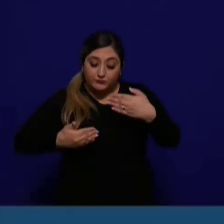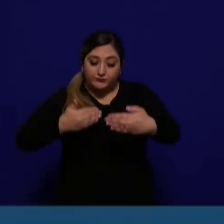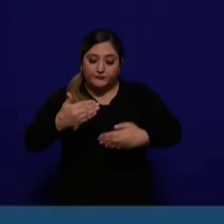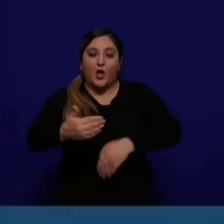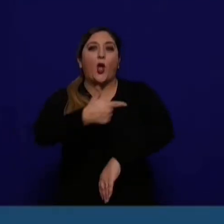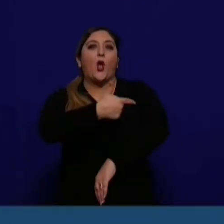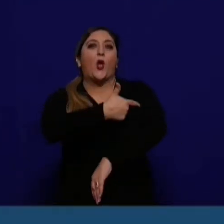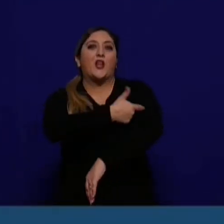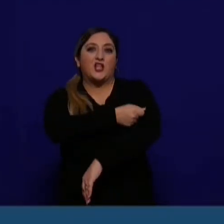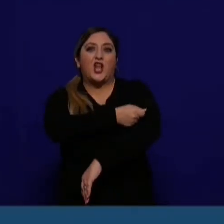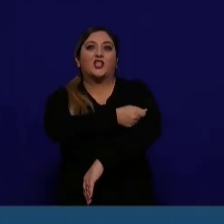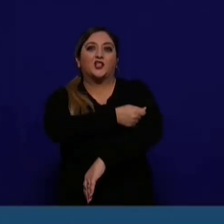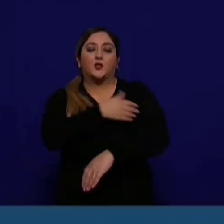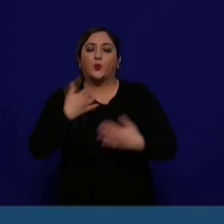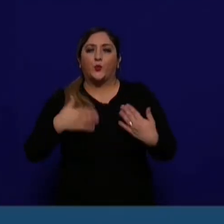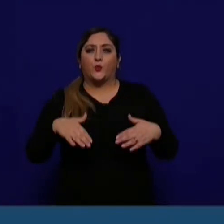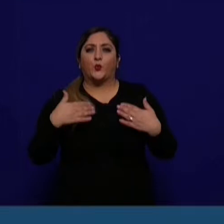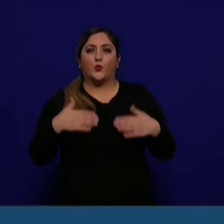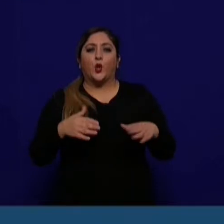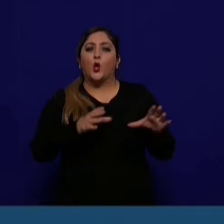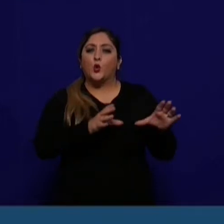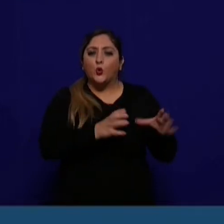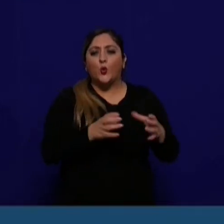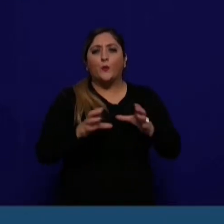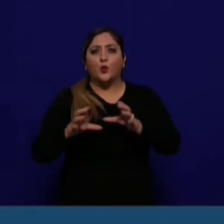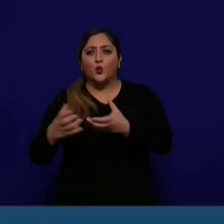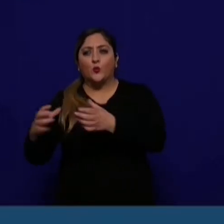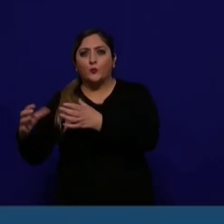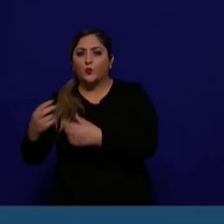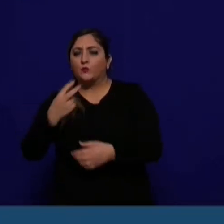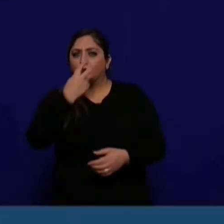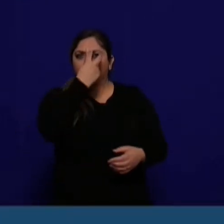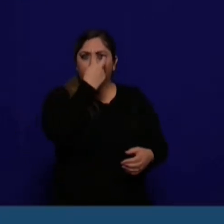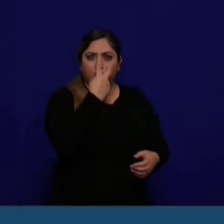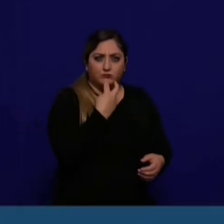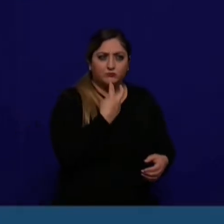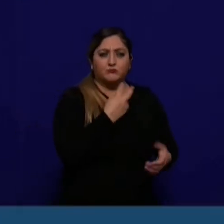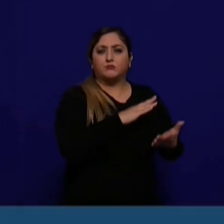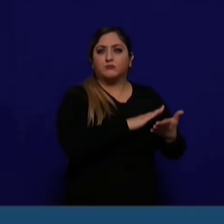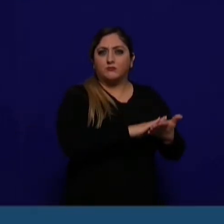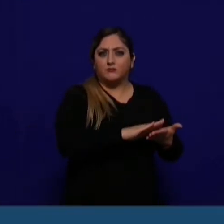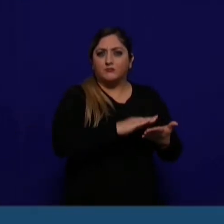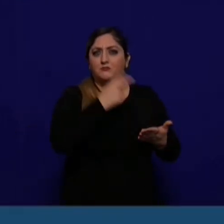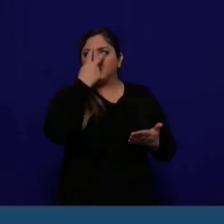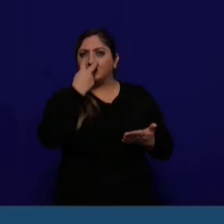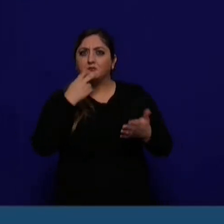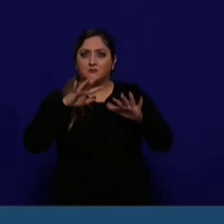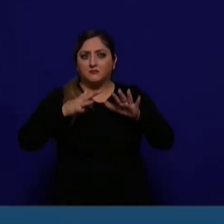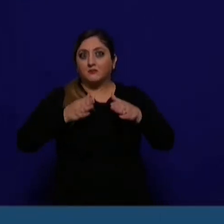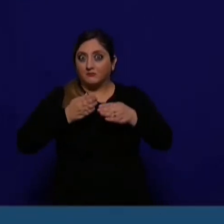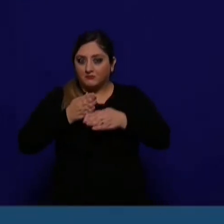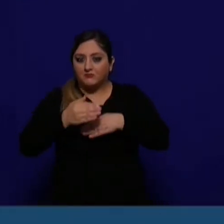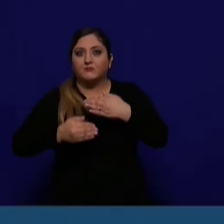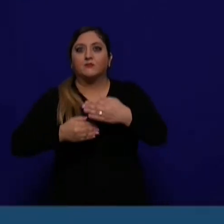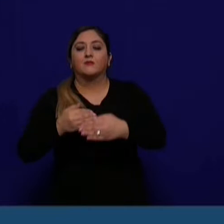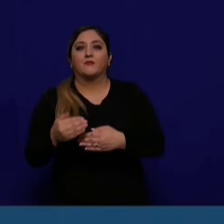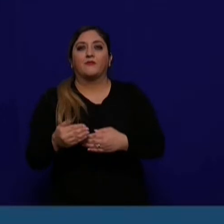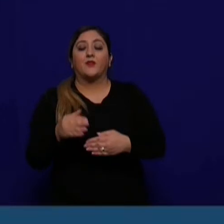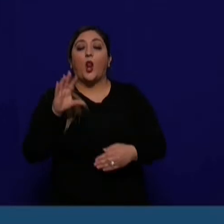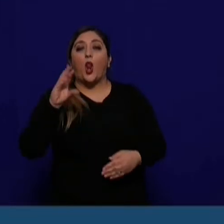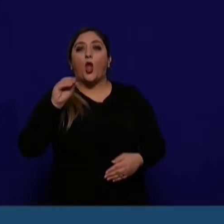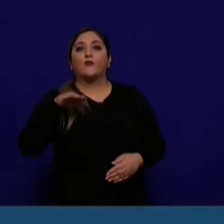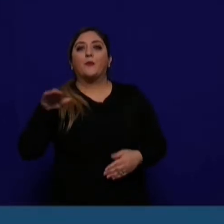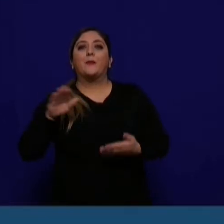We are focusing on age groups, whereby we are going down by the age groups and covering a large population